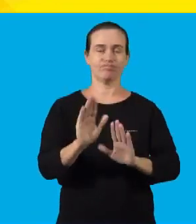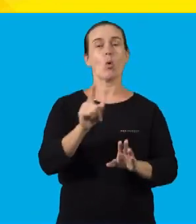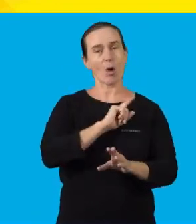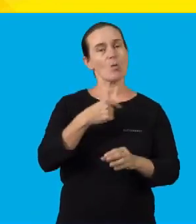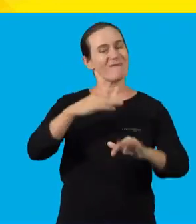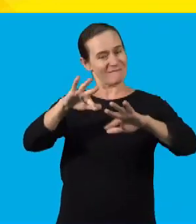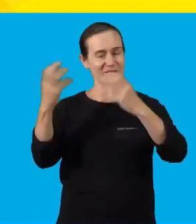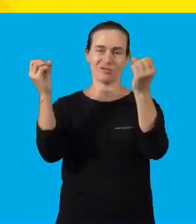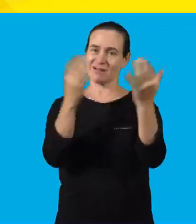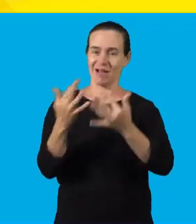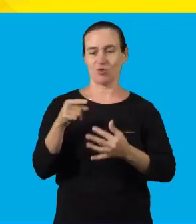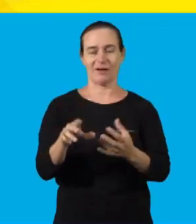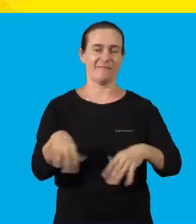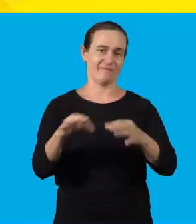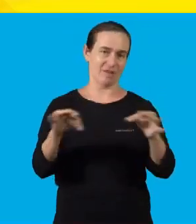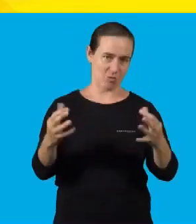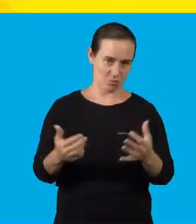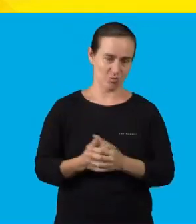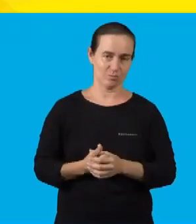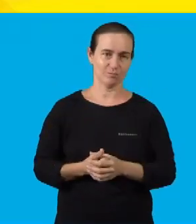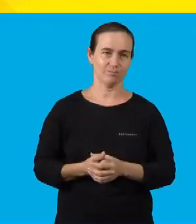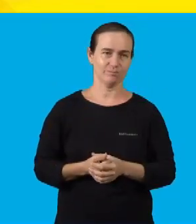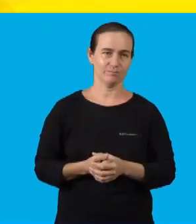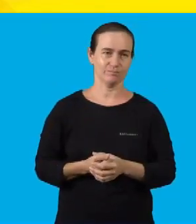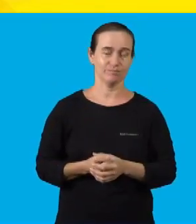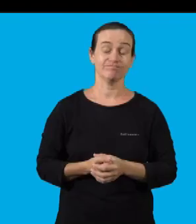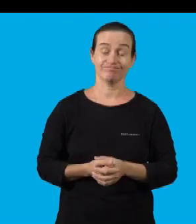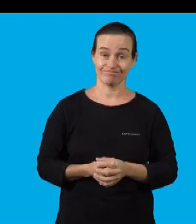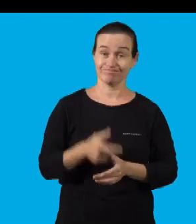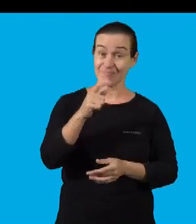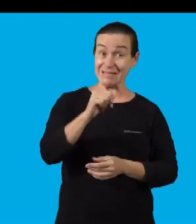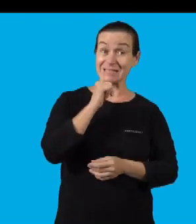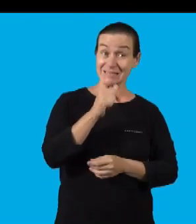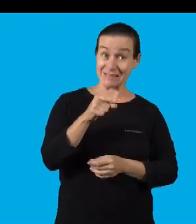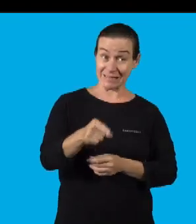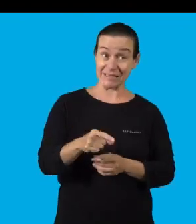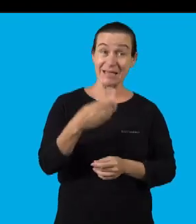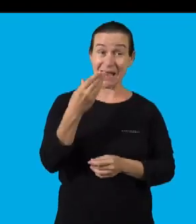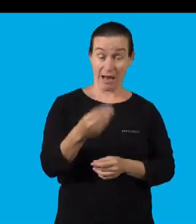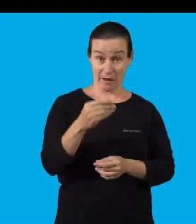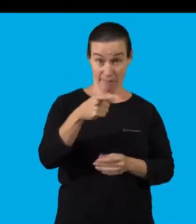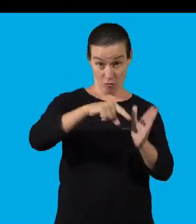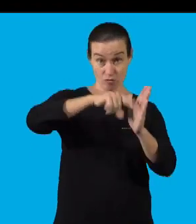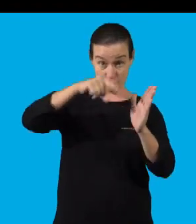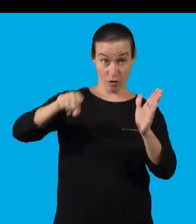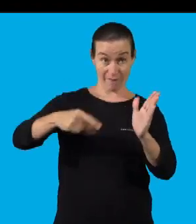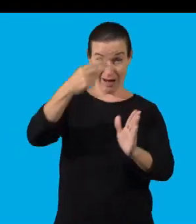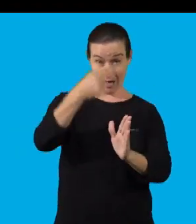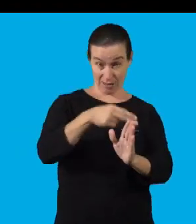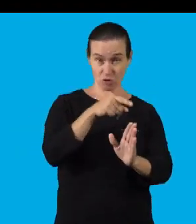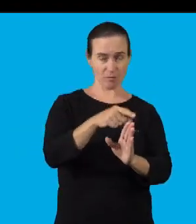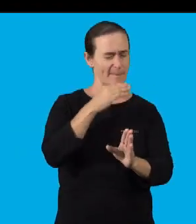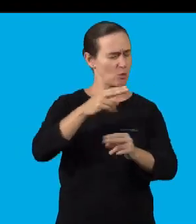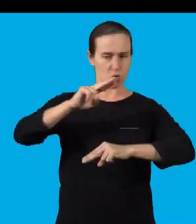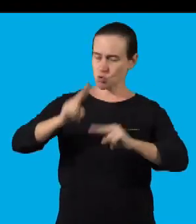a exponent x because we have calculated that value of a. Now, we are told that there is a graph